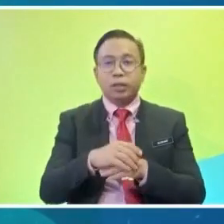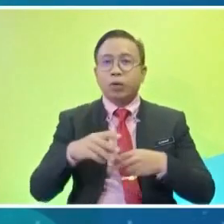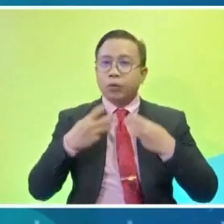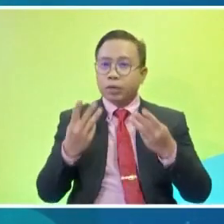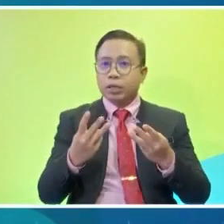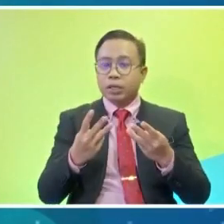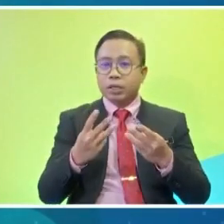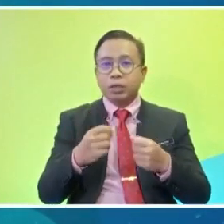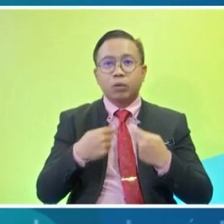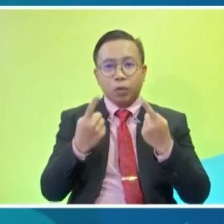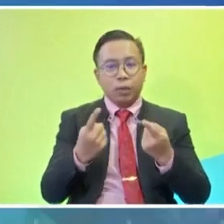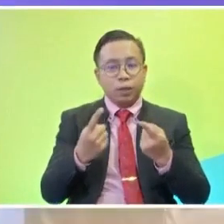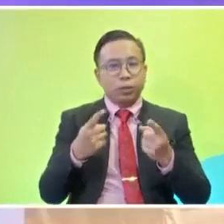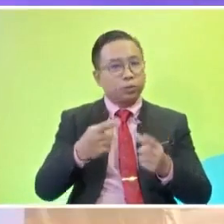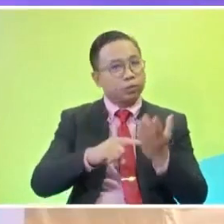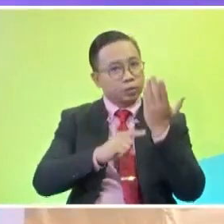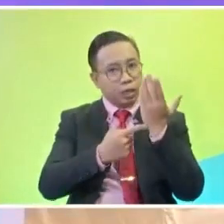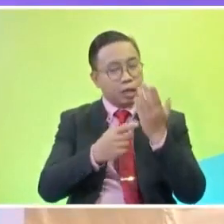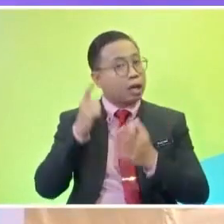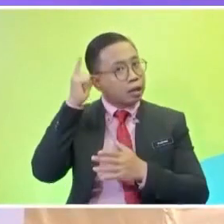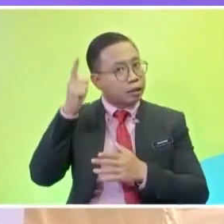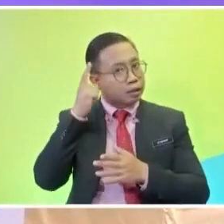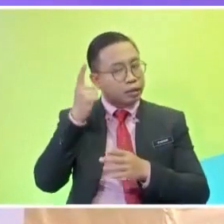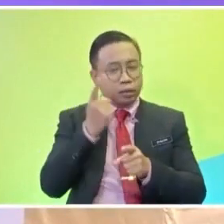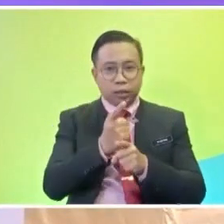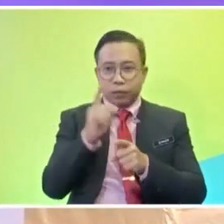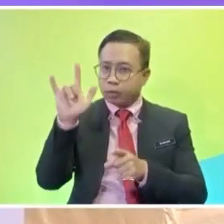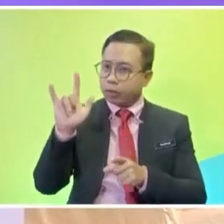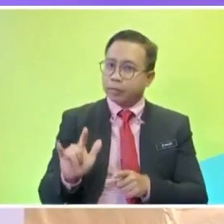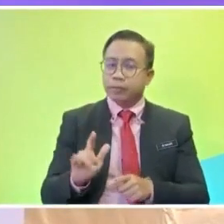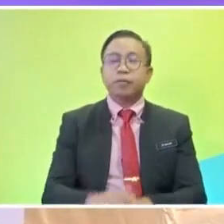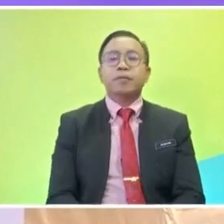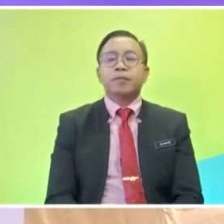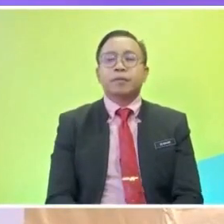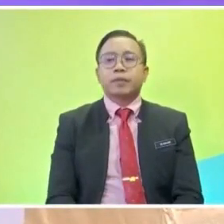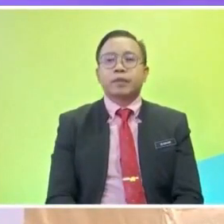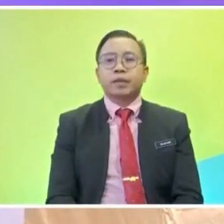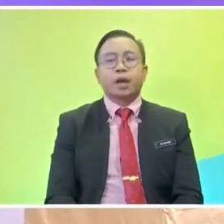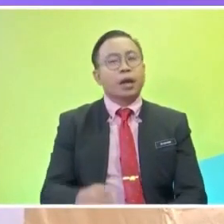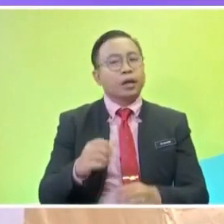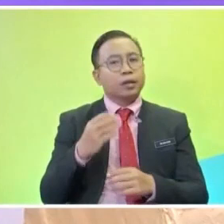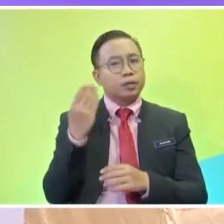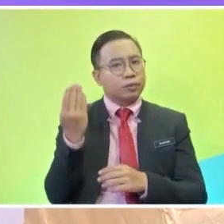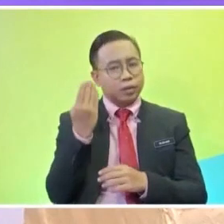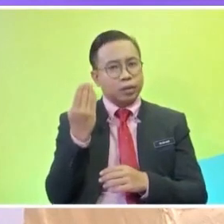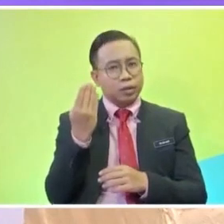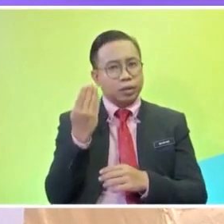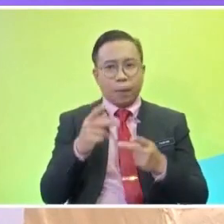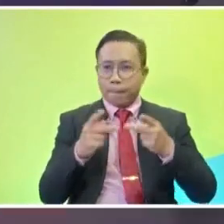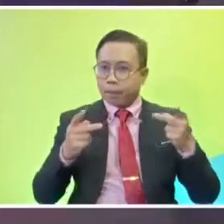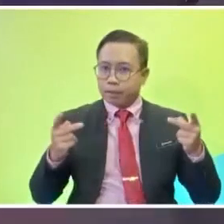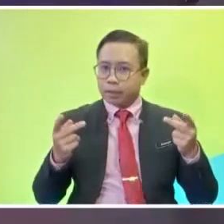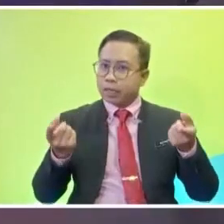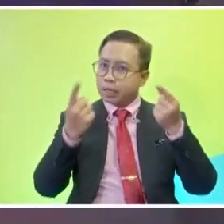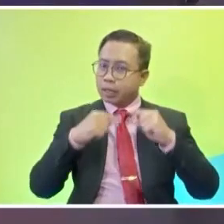going to start now. So listen carefully. Okay. Okay. So Chris, actually for pasta, right, it actually comes